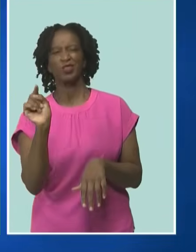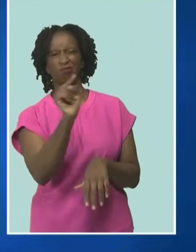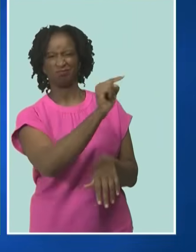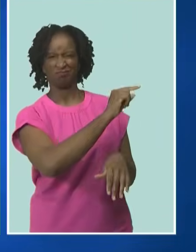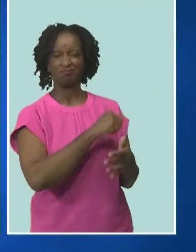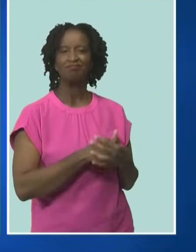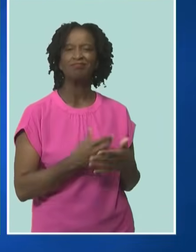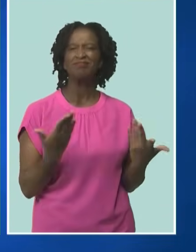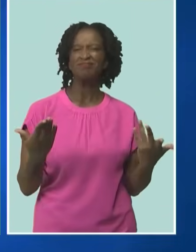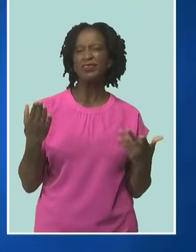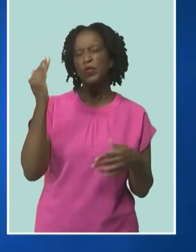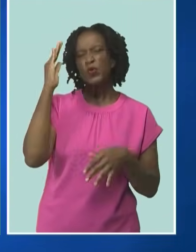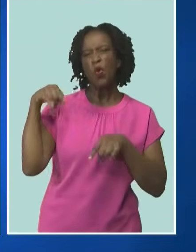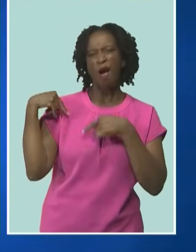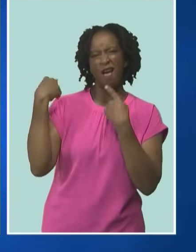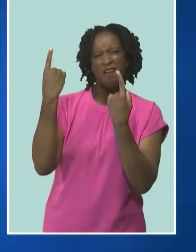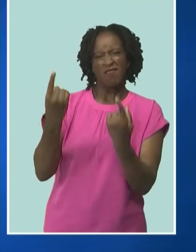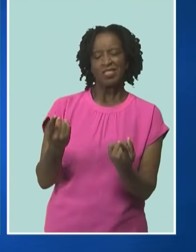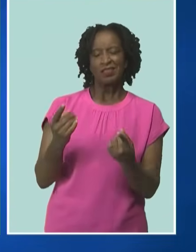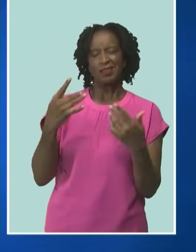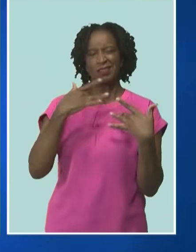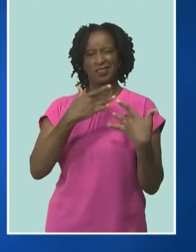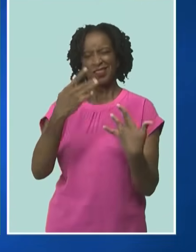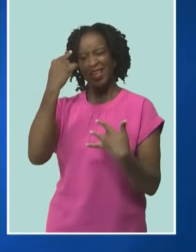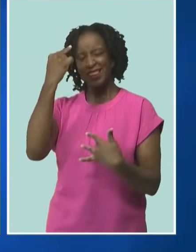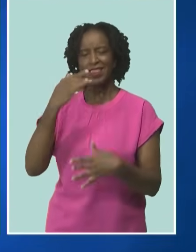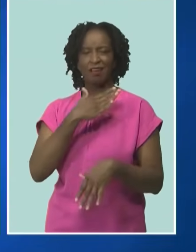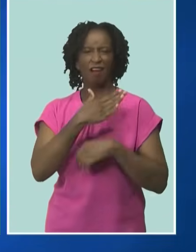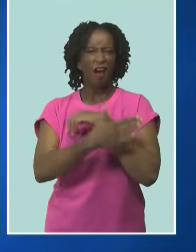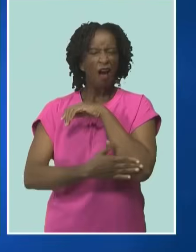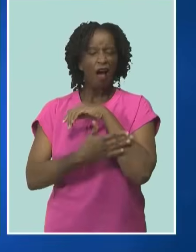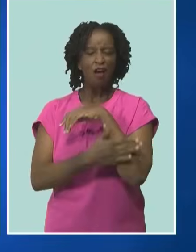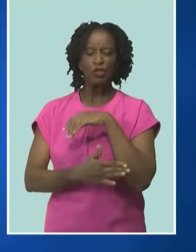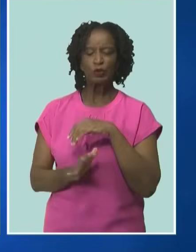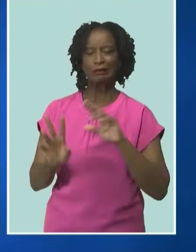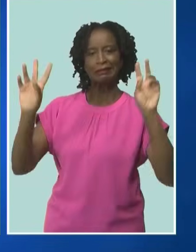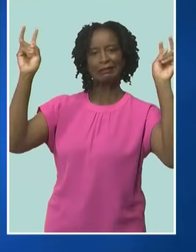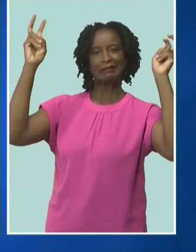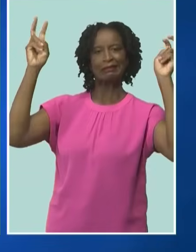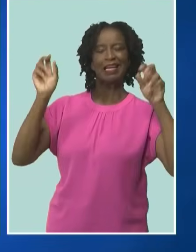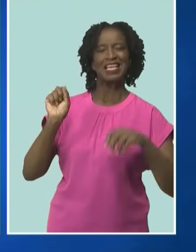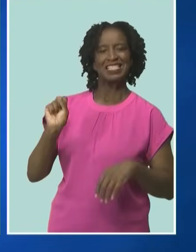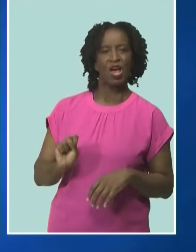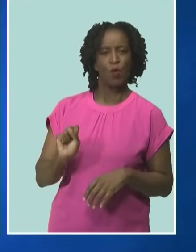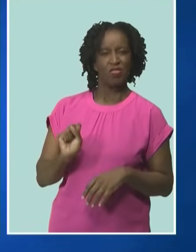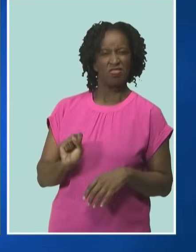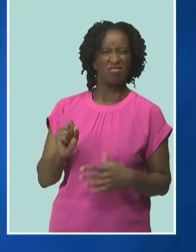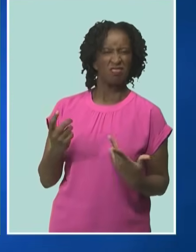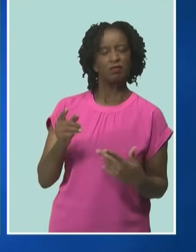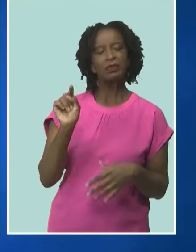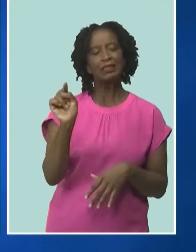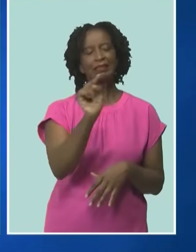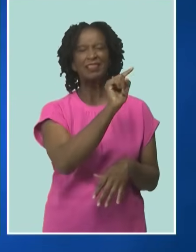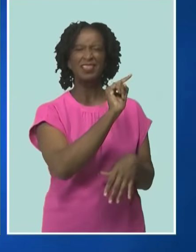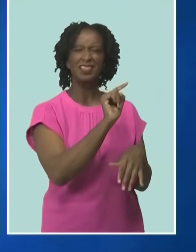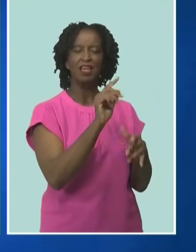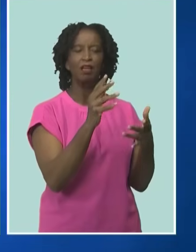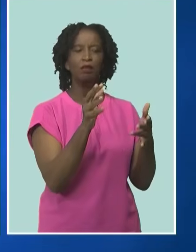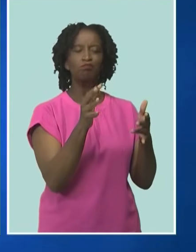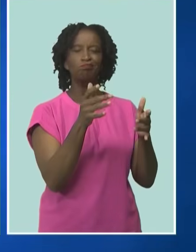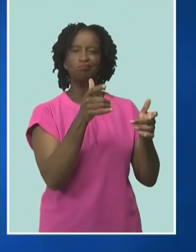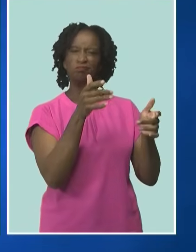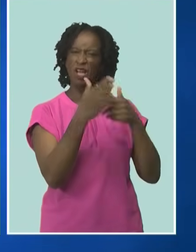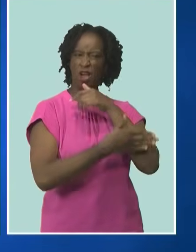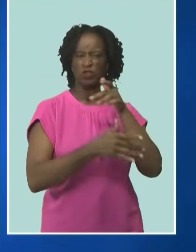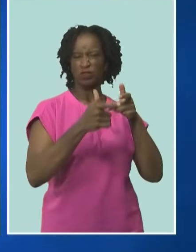the traditional, major economies in the world. So that's what